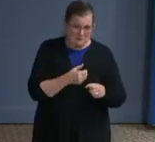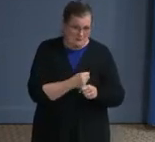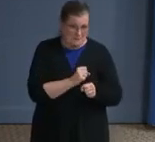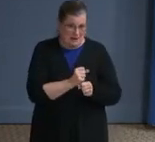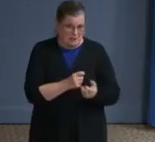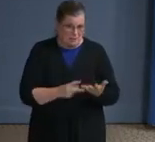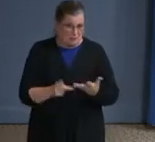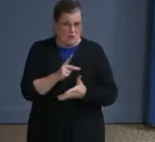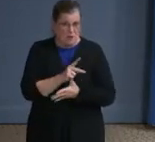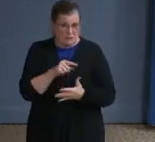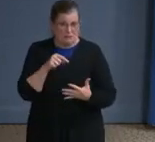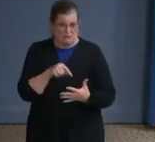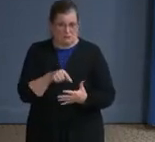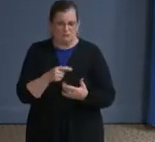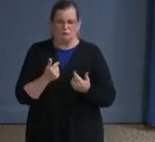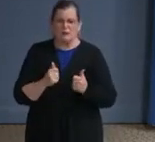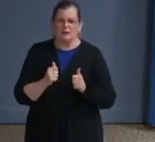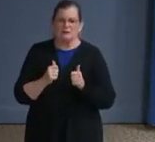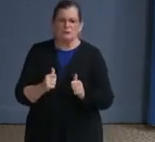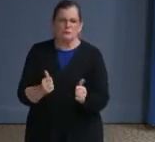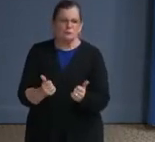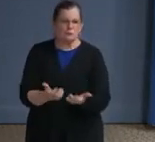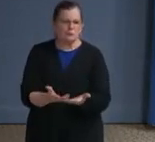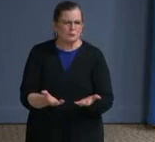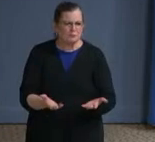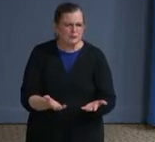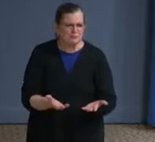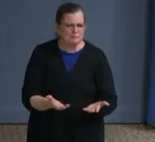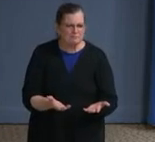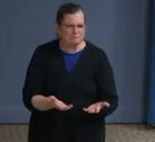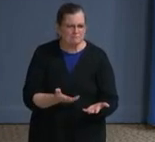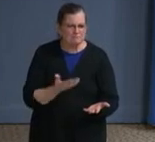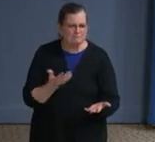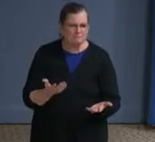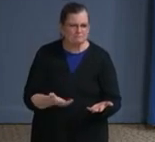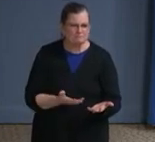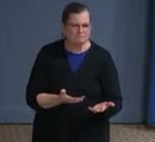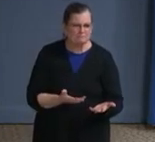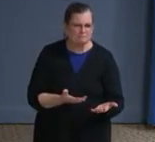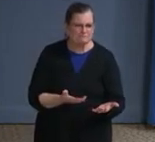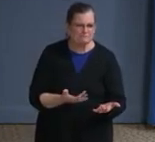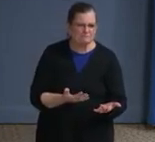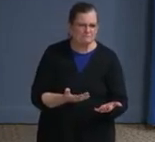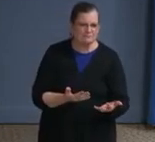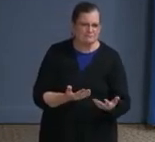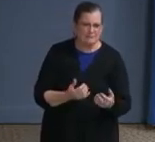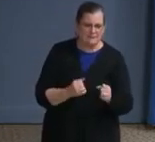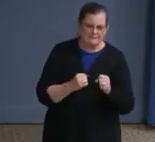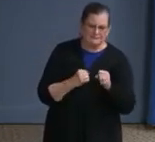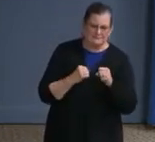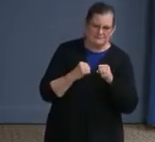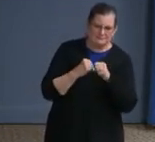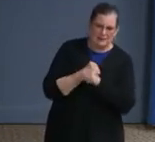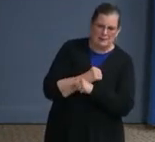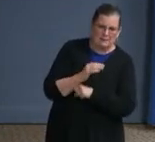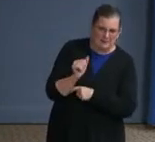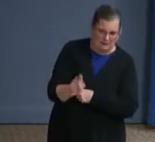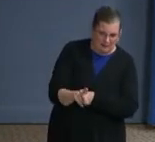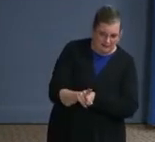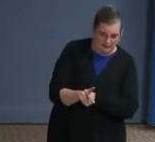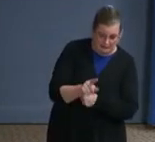priority trying to combat the polarization. Maybe I shouldn't use such a strong word,